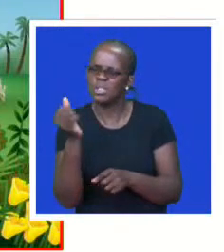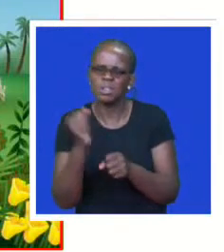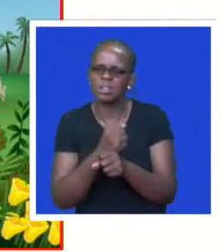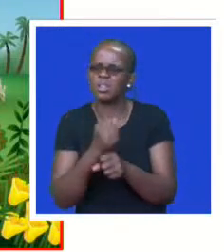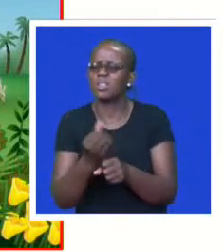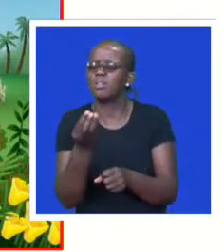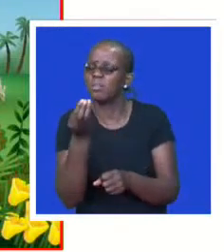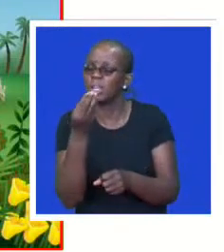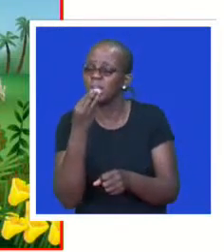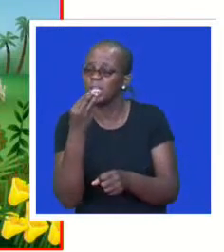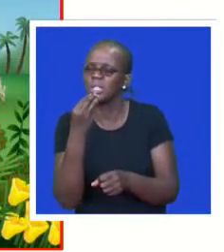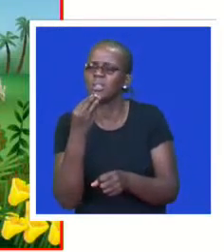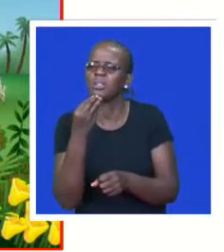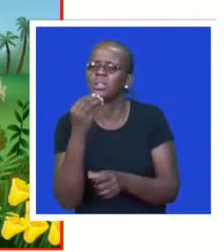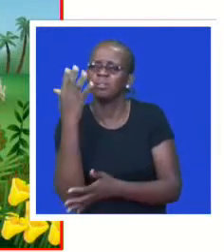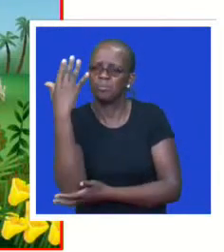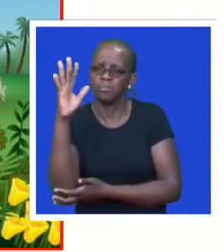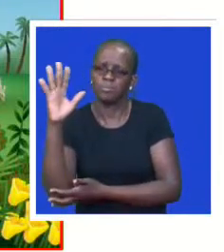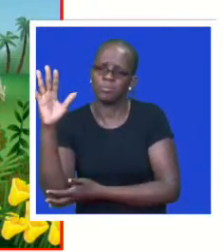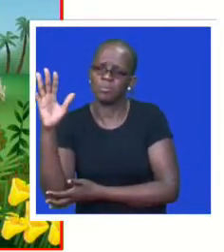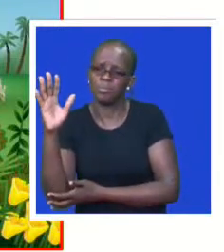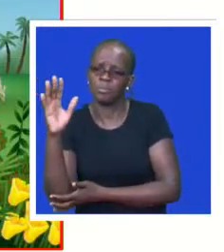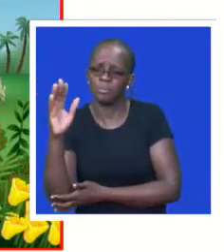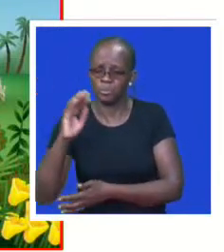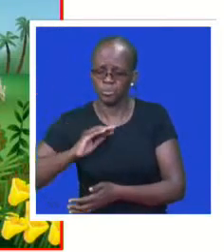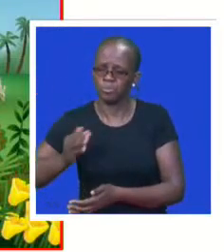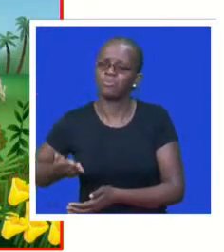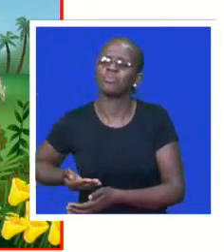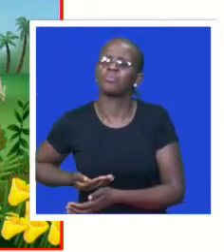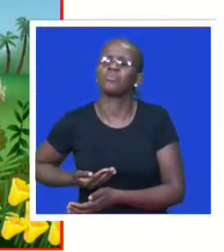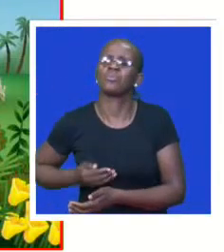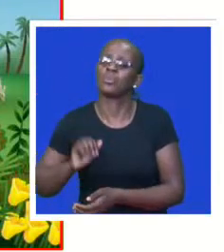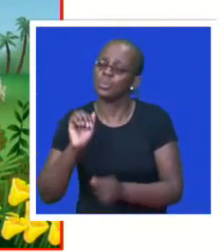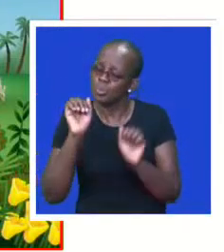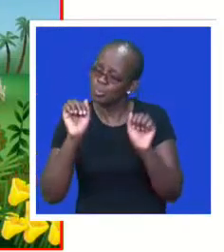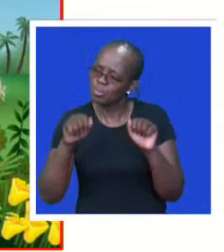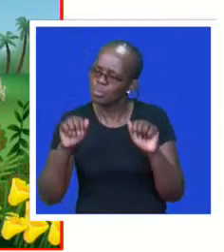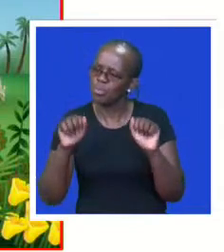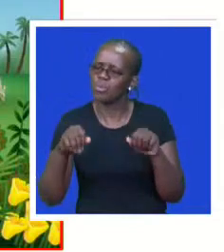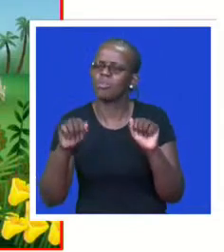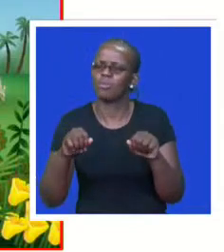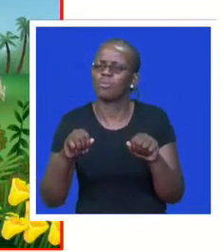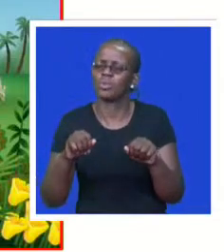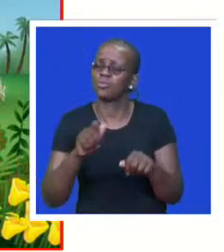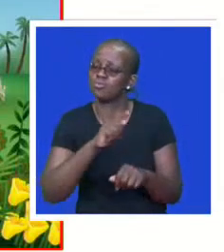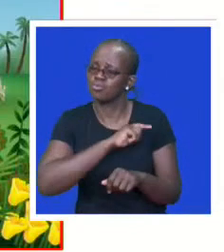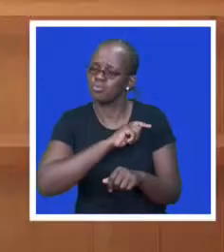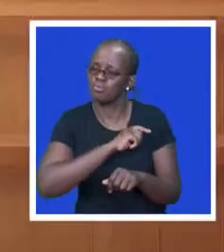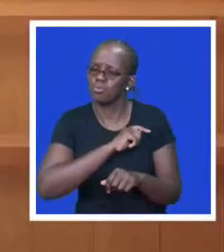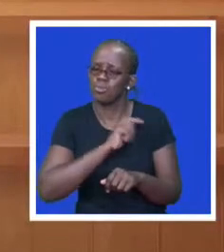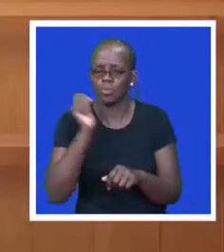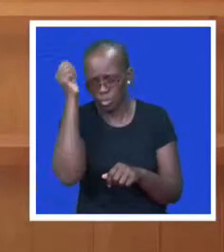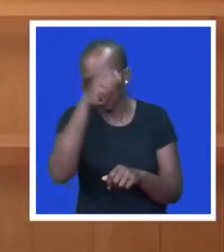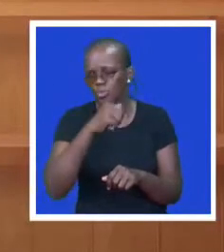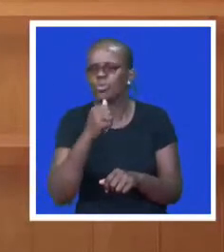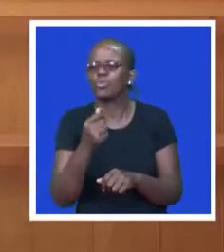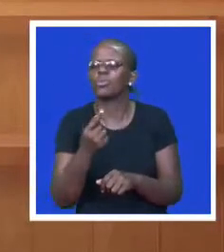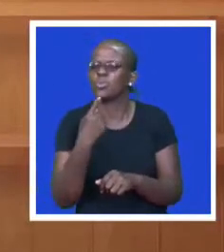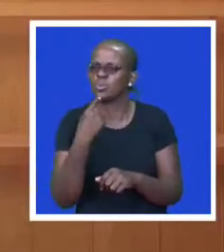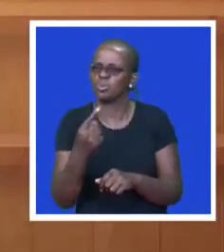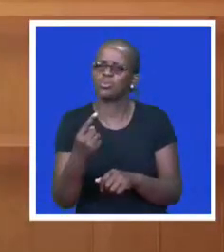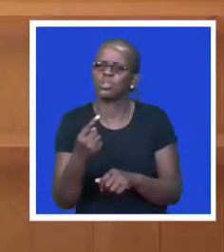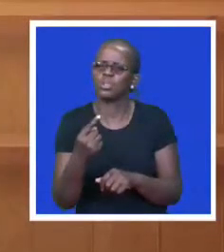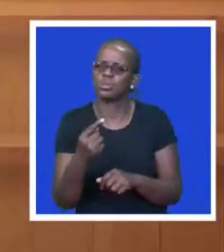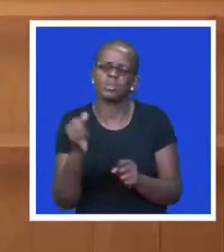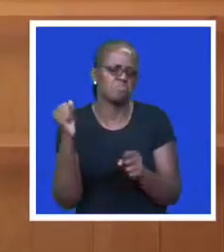garden. And yes, of course, Eve told the serpent that God indeed had said they must never eat nor